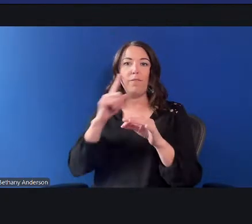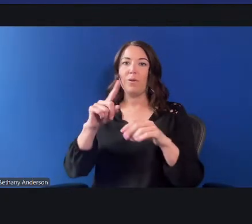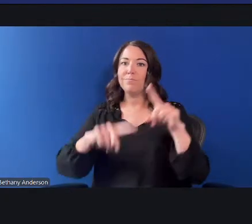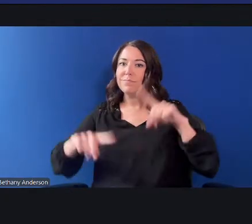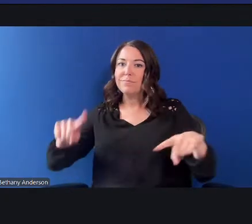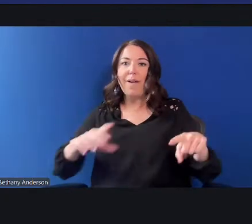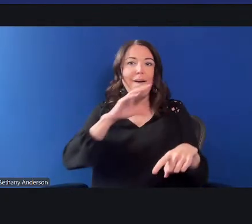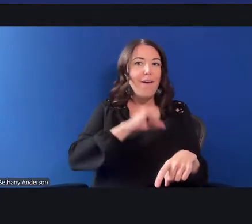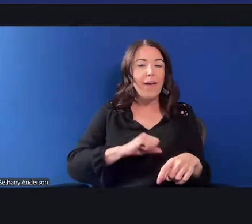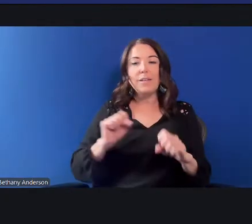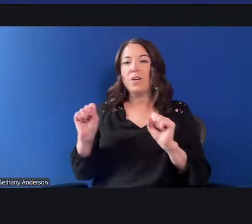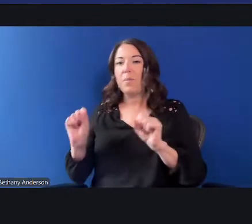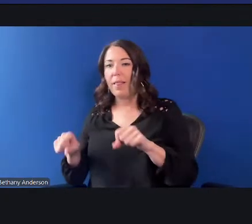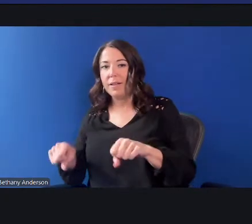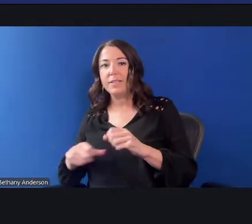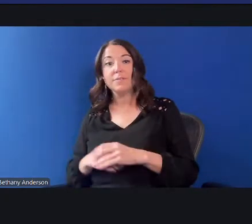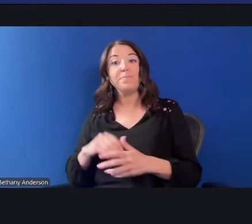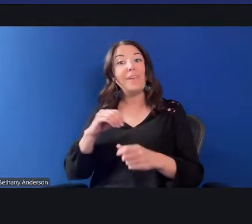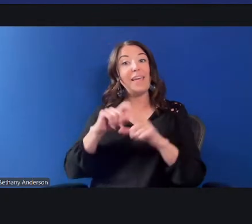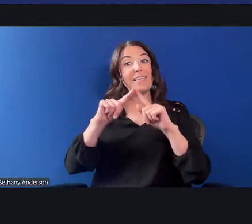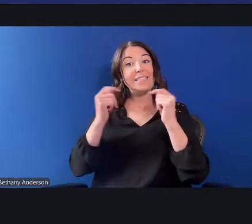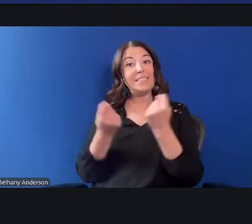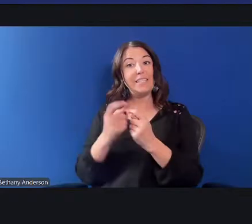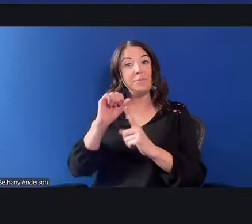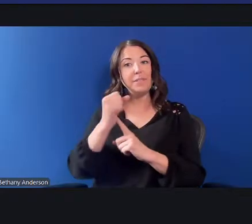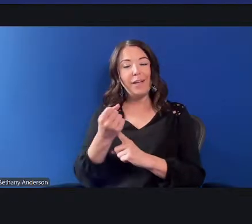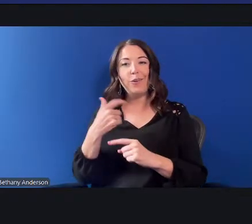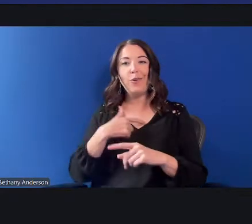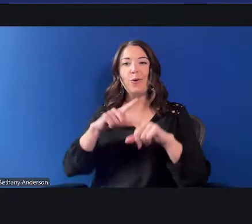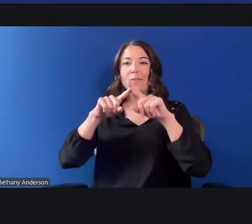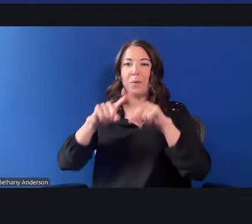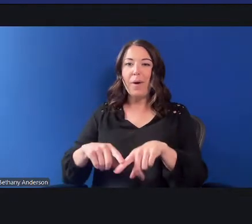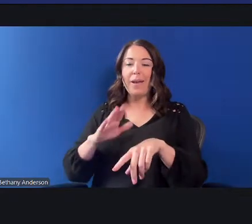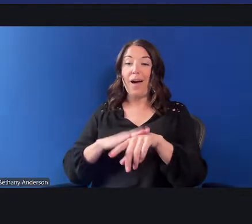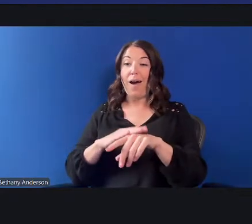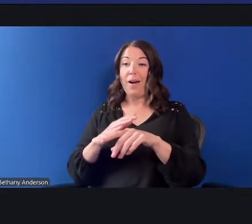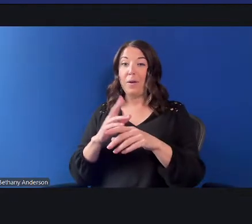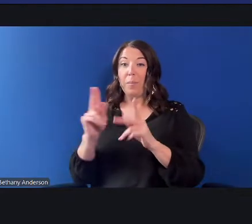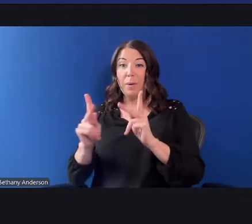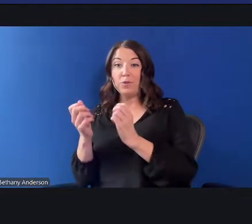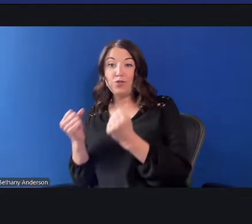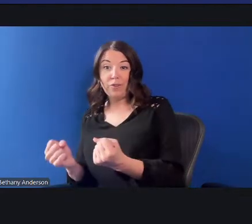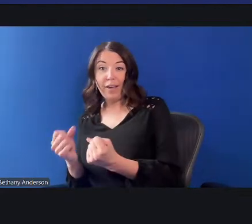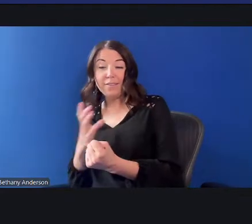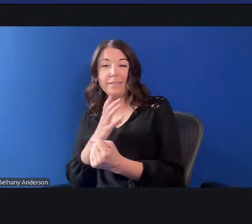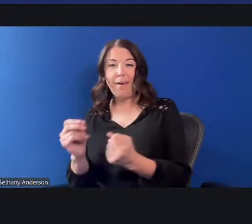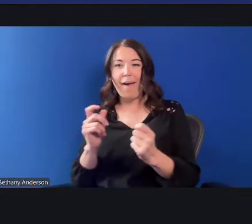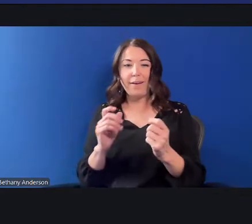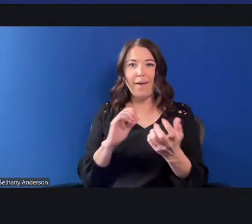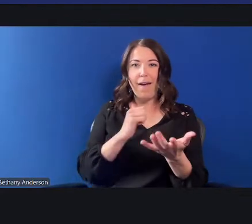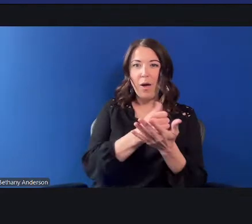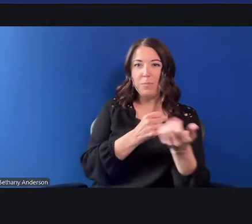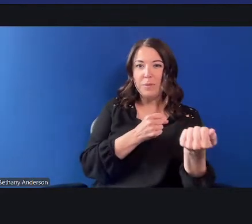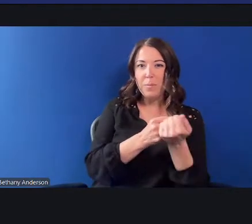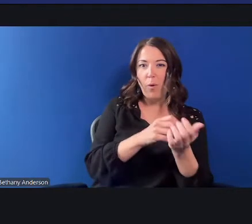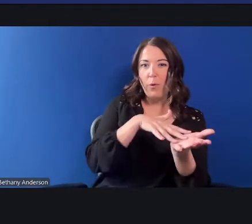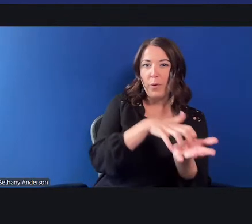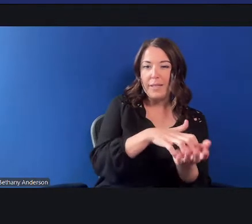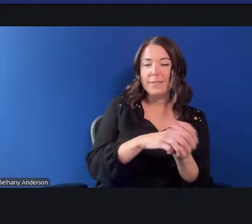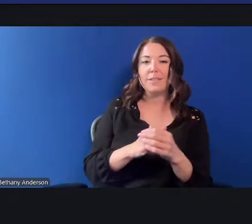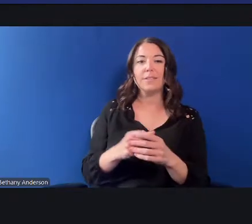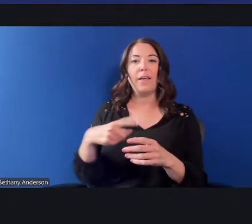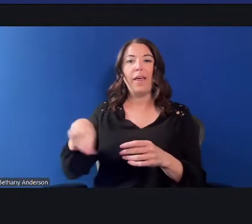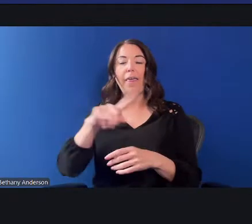In a team setting, you learn to rely on others' strengths as well as adapt to others' weaknesses. Team sports foster social connectedness and build